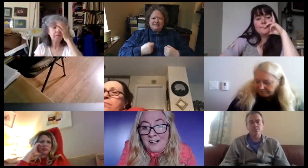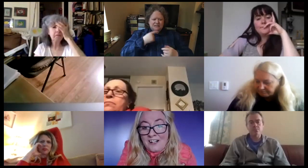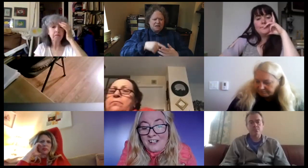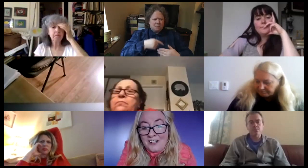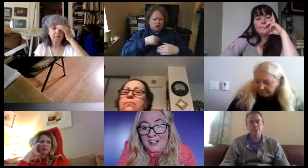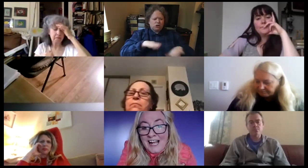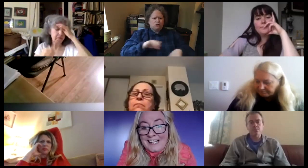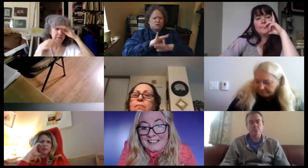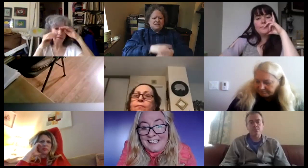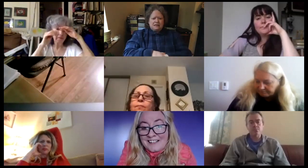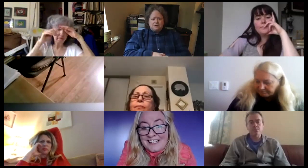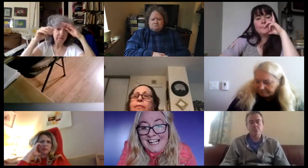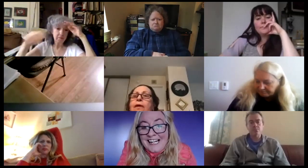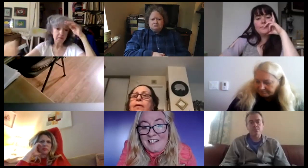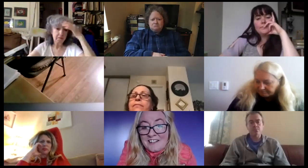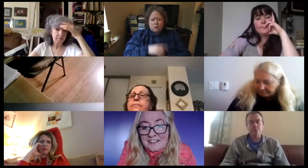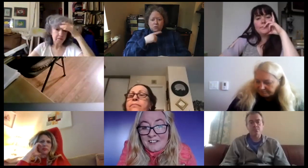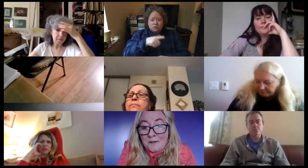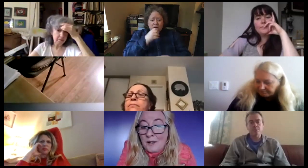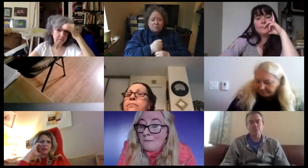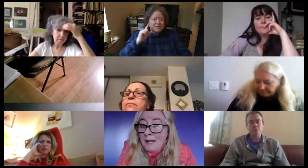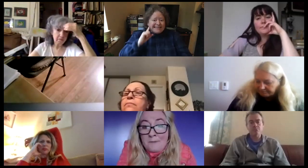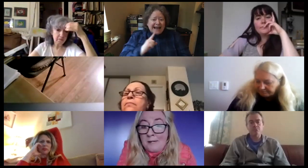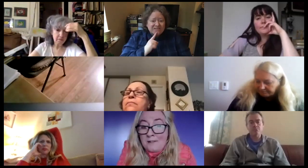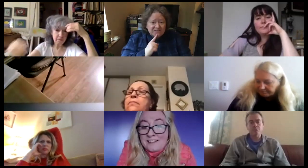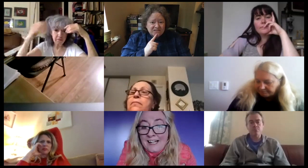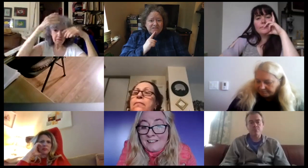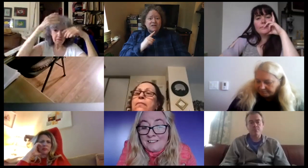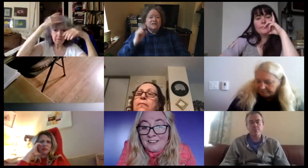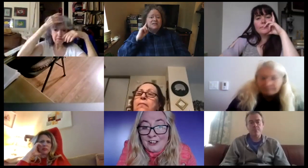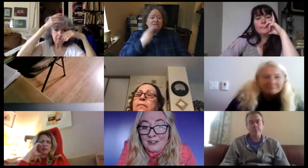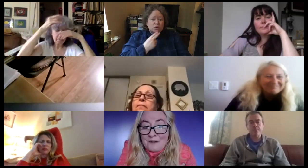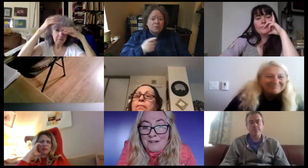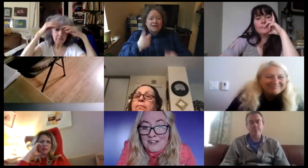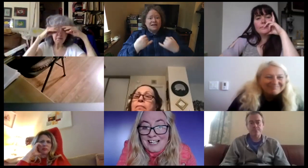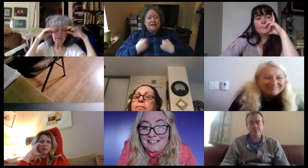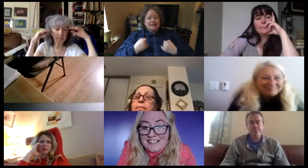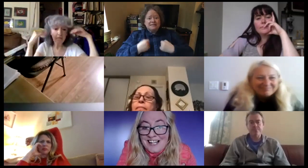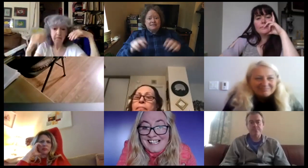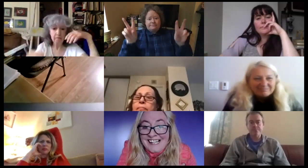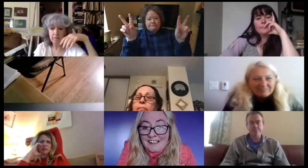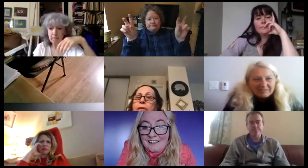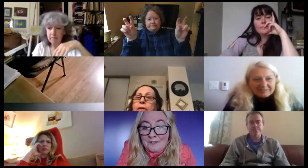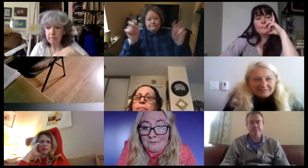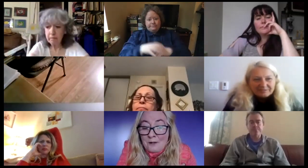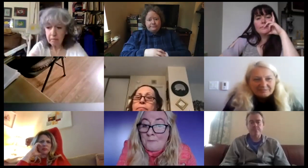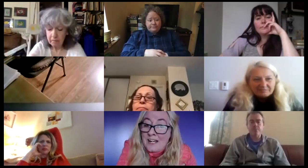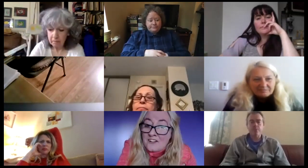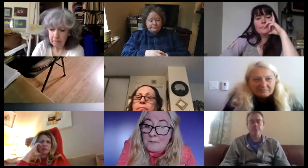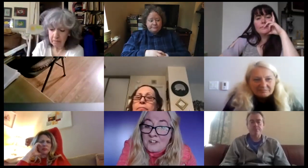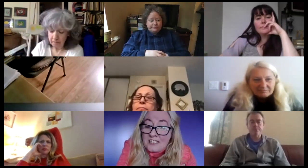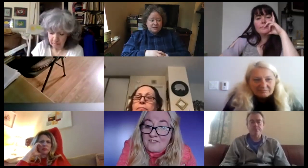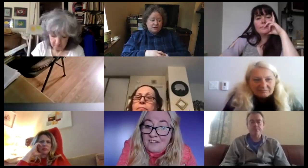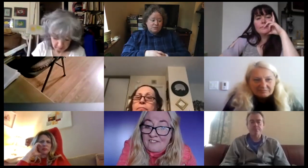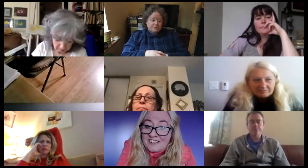form had the list illnesses. Maybe people said, but my child is not ill, but may not